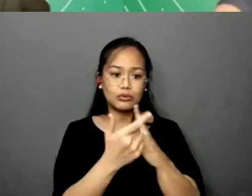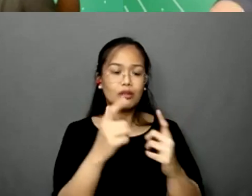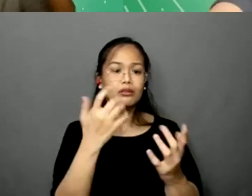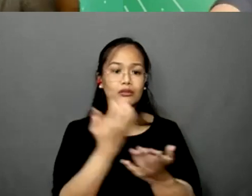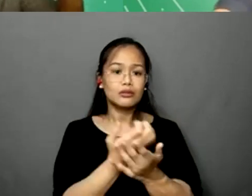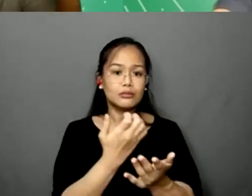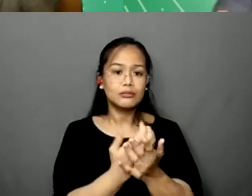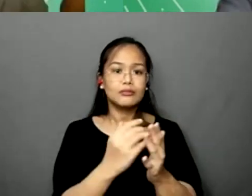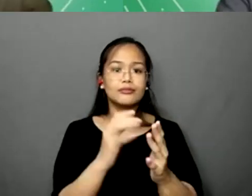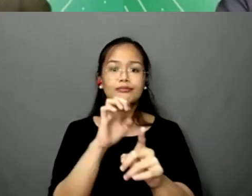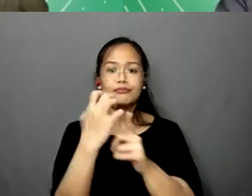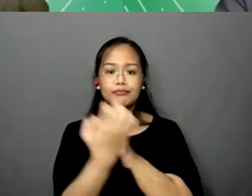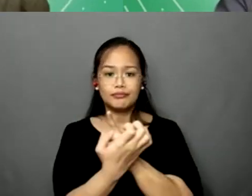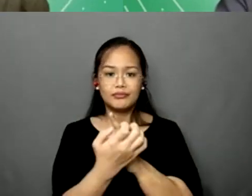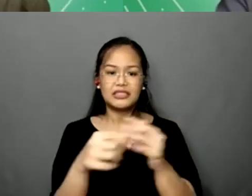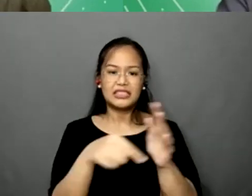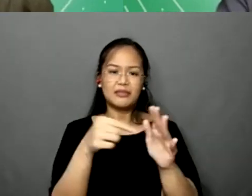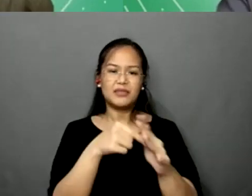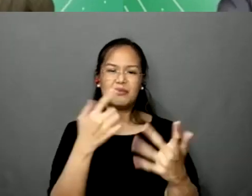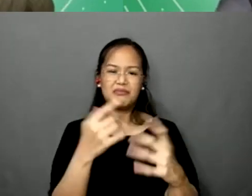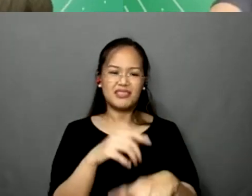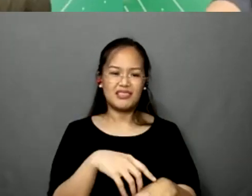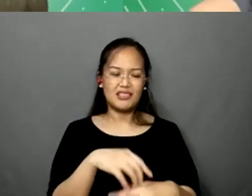Because sometimes one is easier to see than the others.